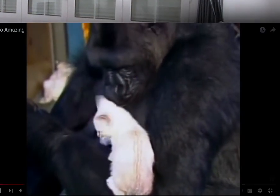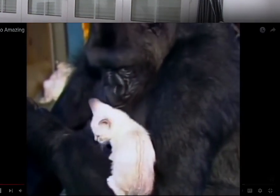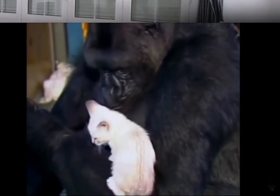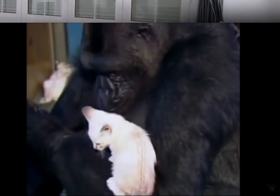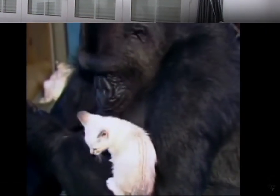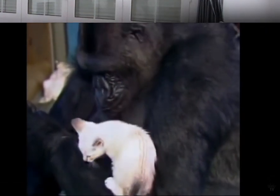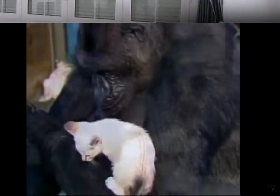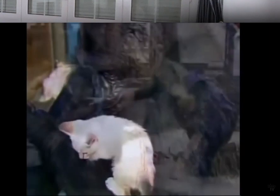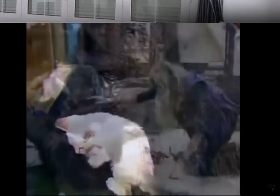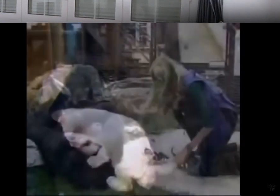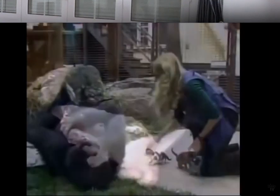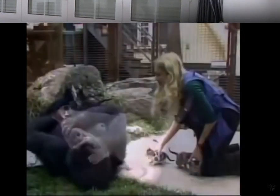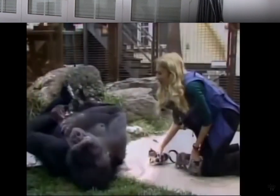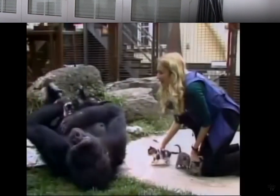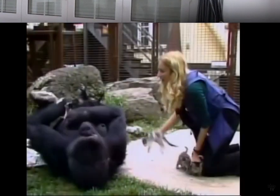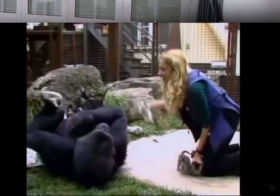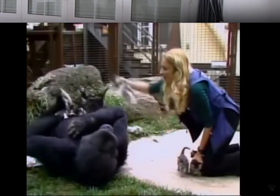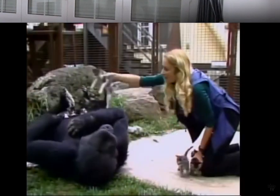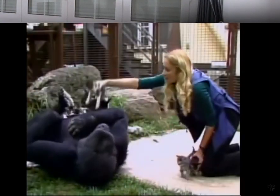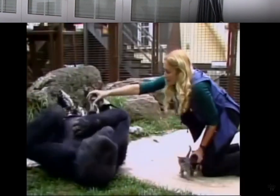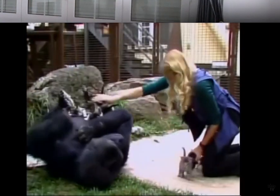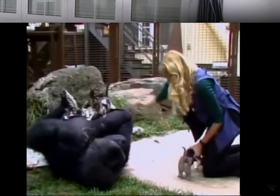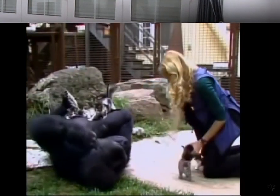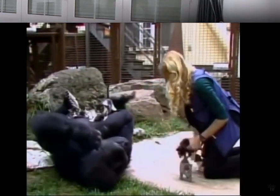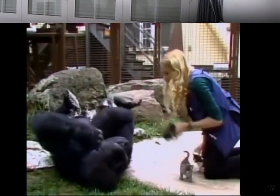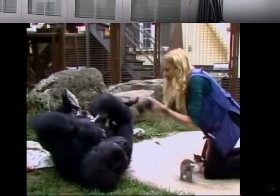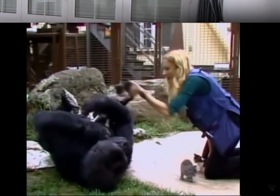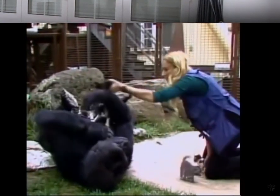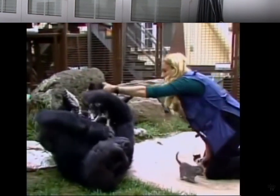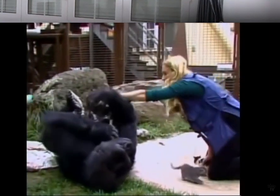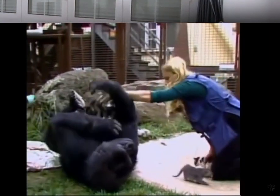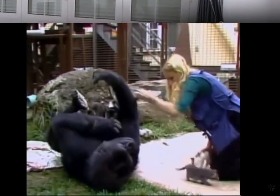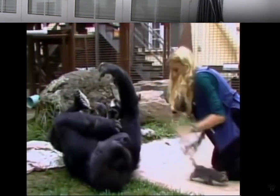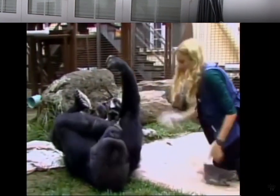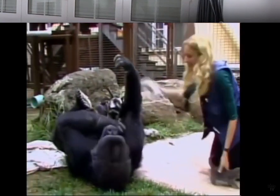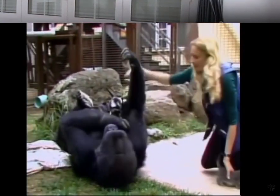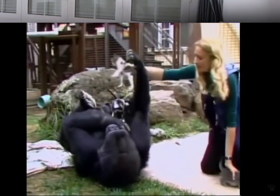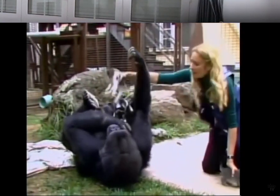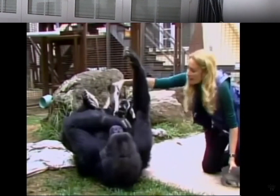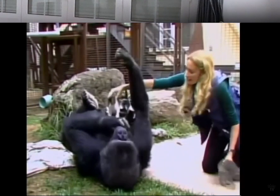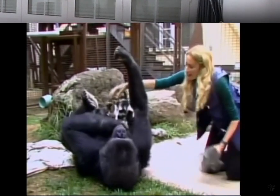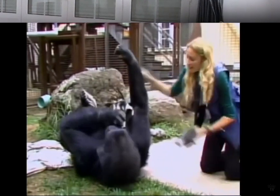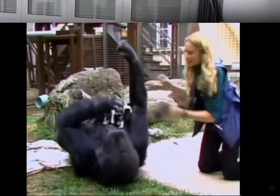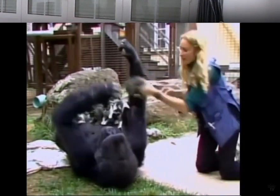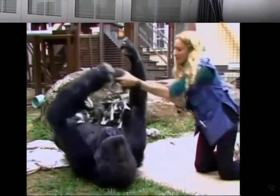new feline friend. Oh, the little troubles. Oh,